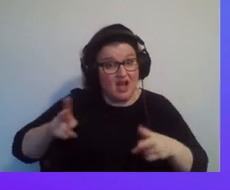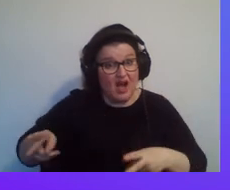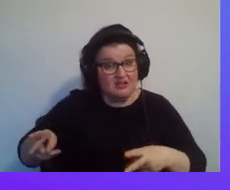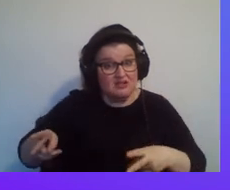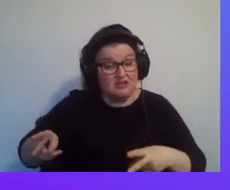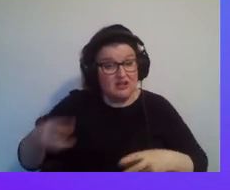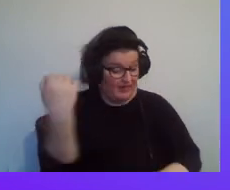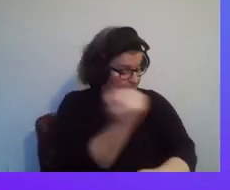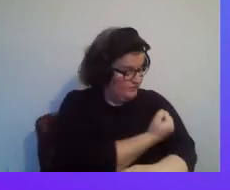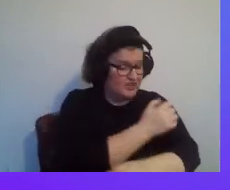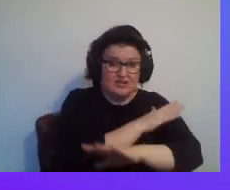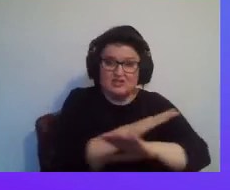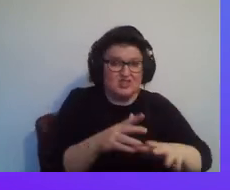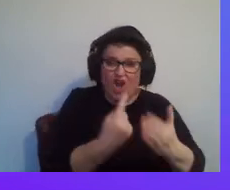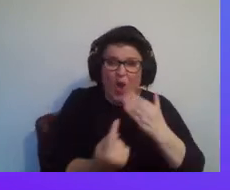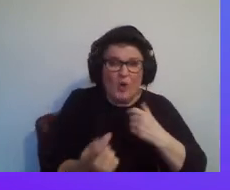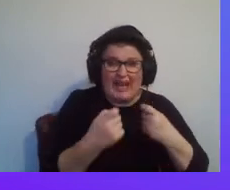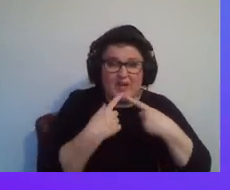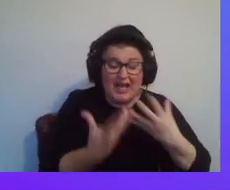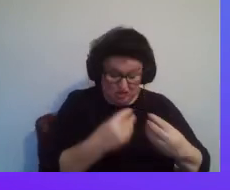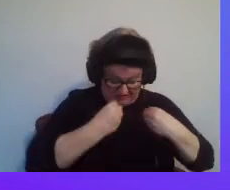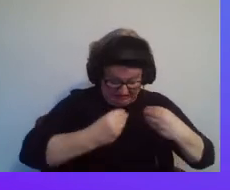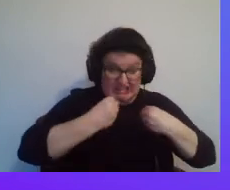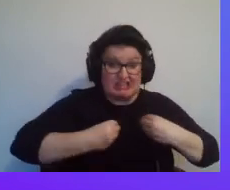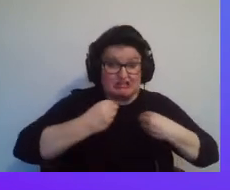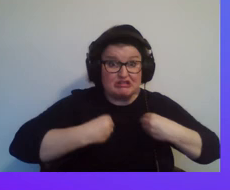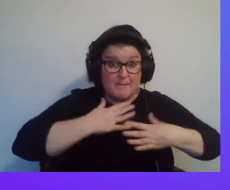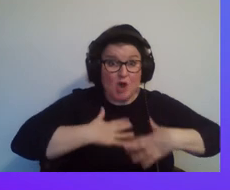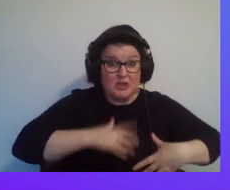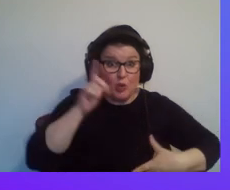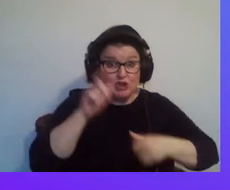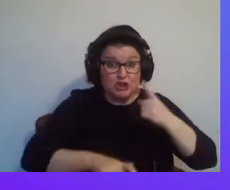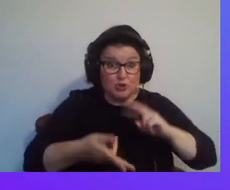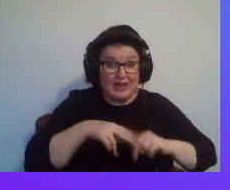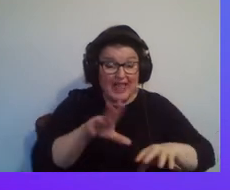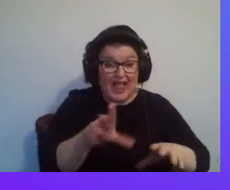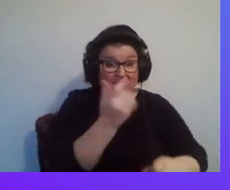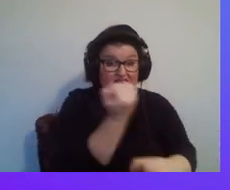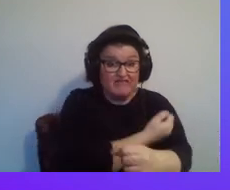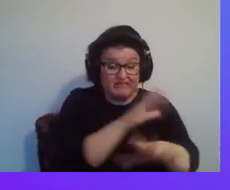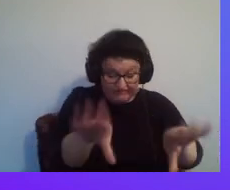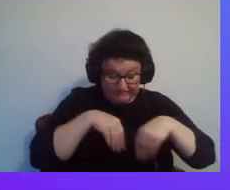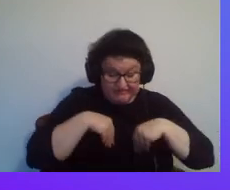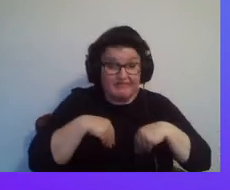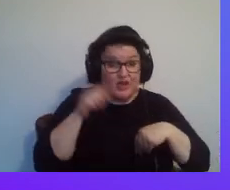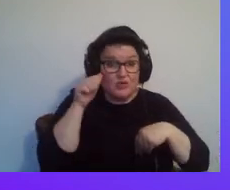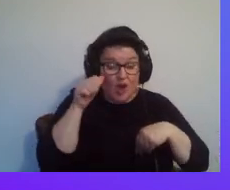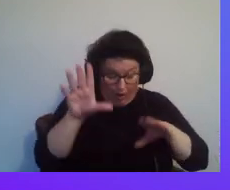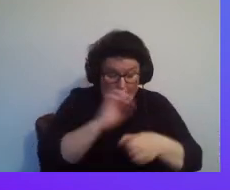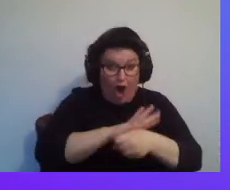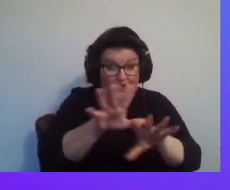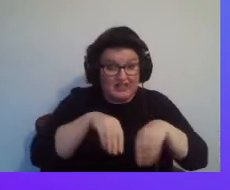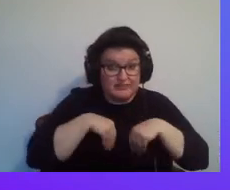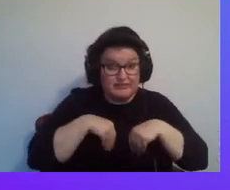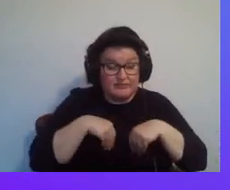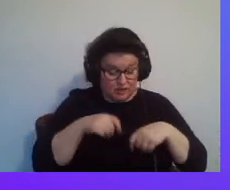know, it's not going to change who you are. So please come forwards and have the vaccine. Professor I'll take you